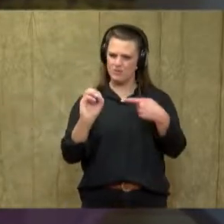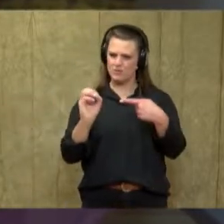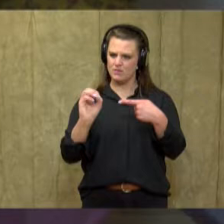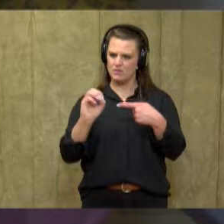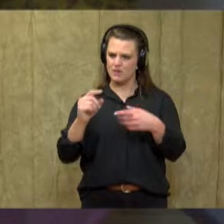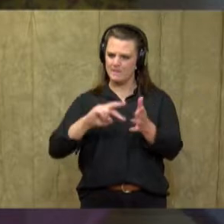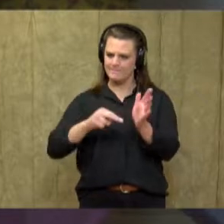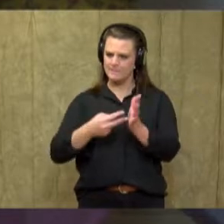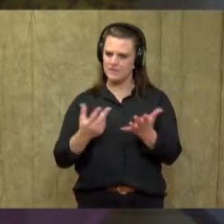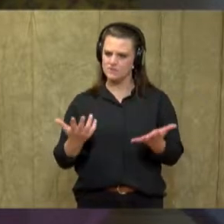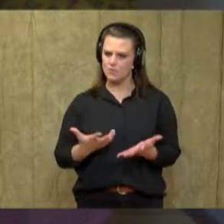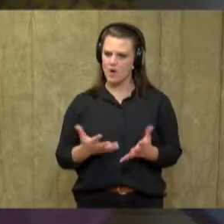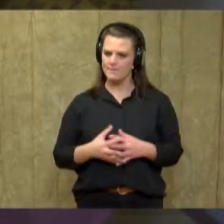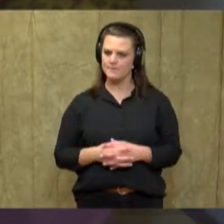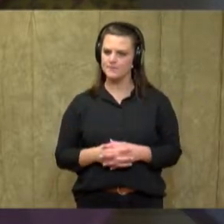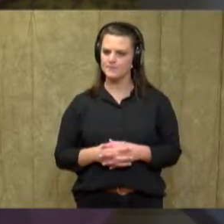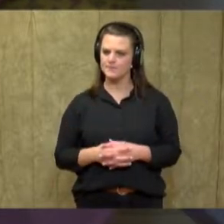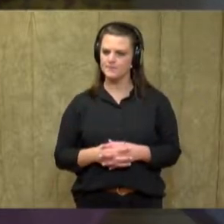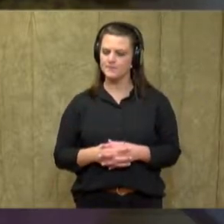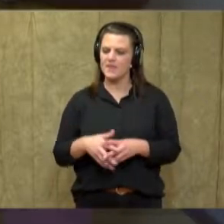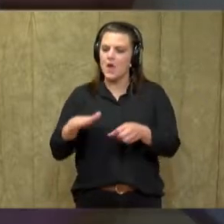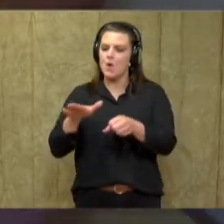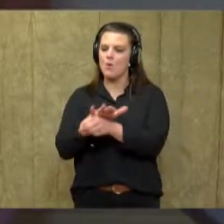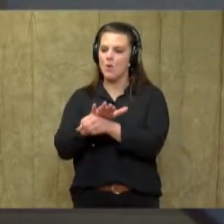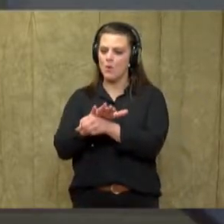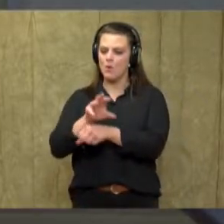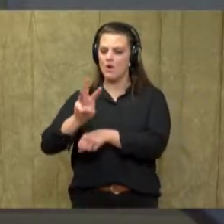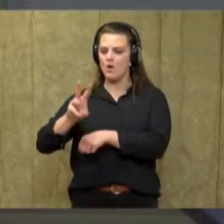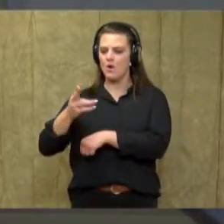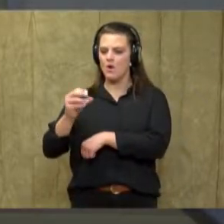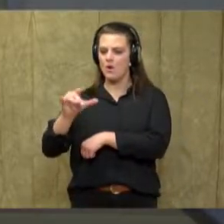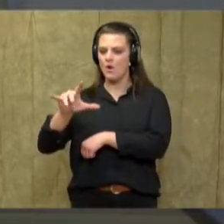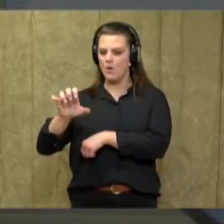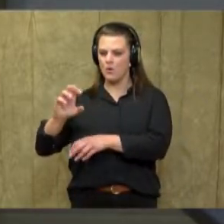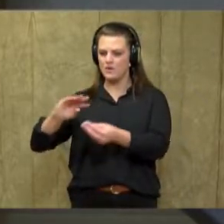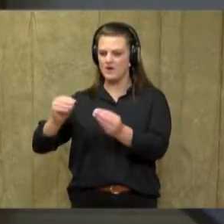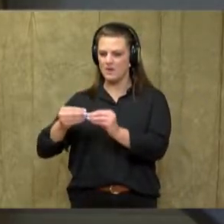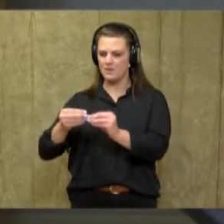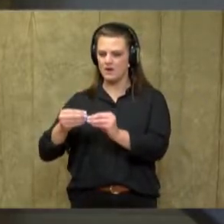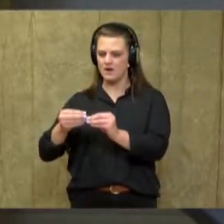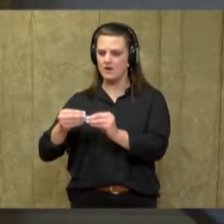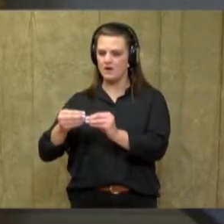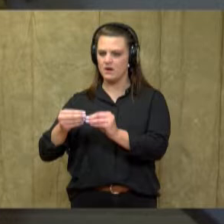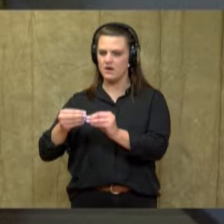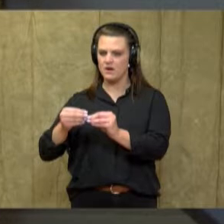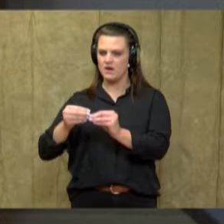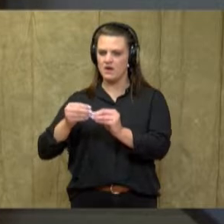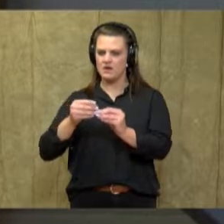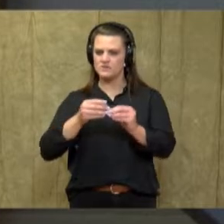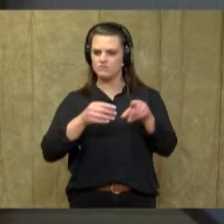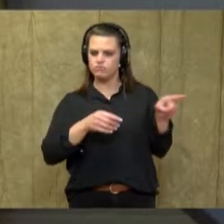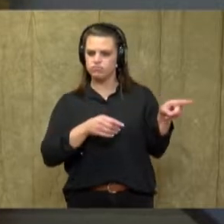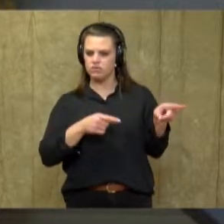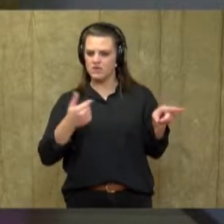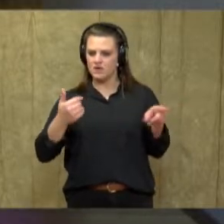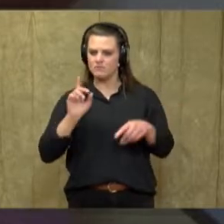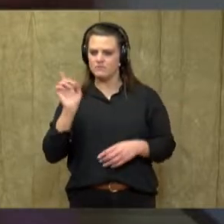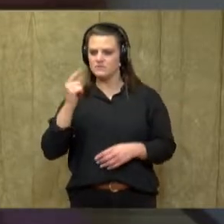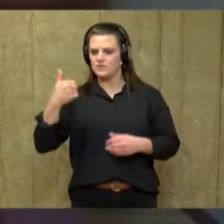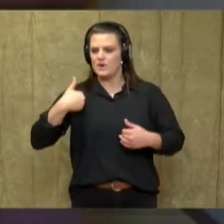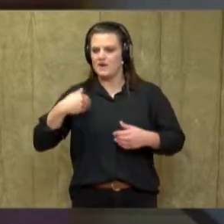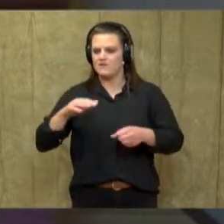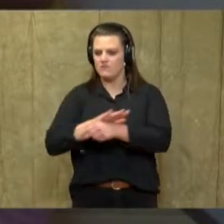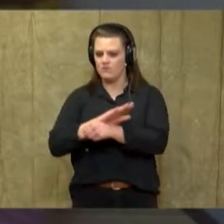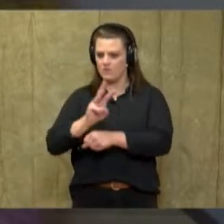means? Well, that's our whole number. Do we have any holes over here? No. So since we don't have any